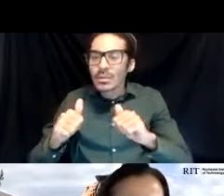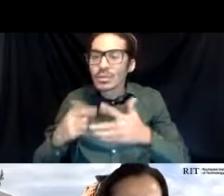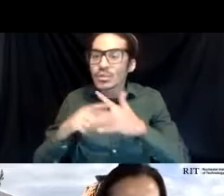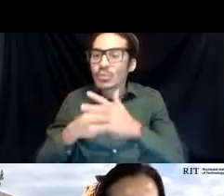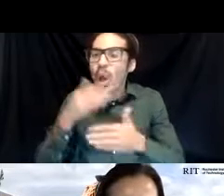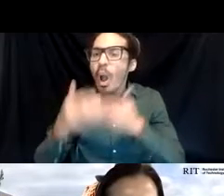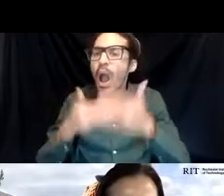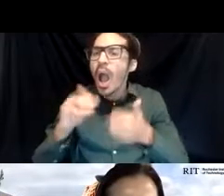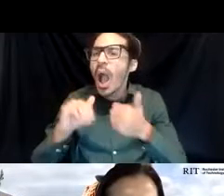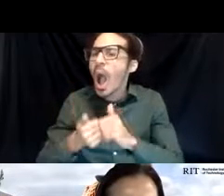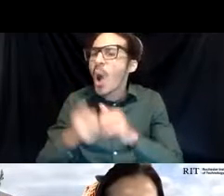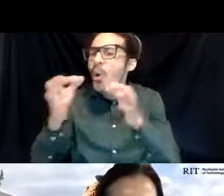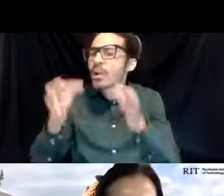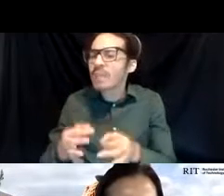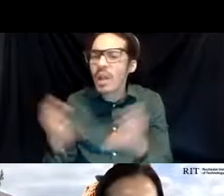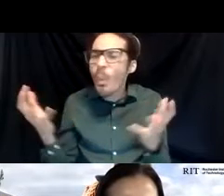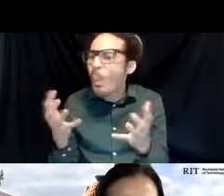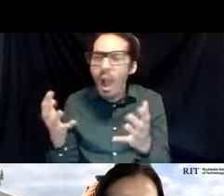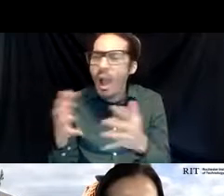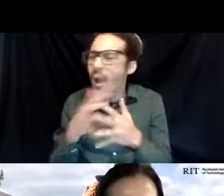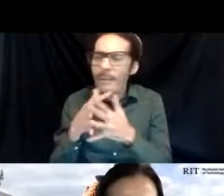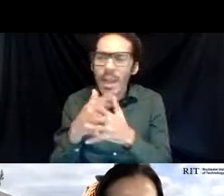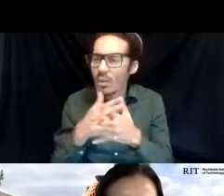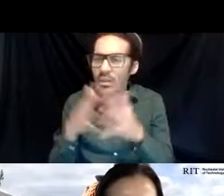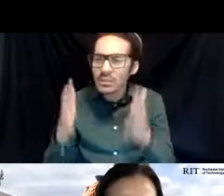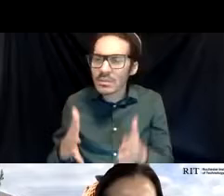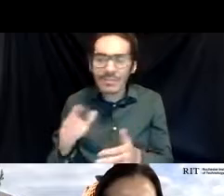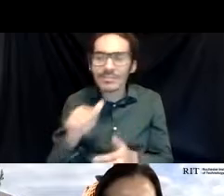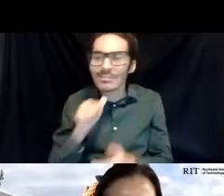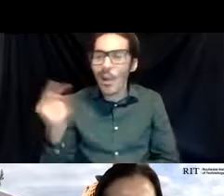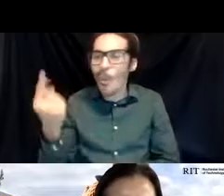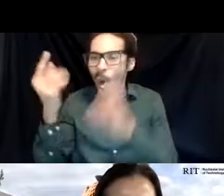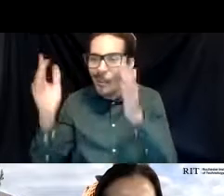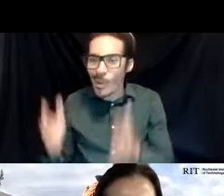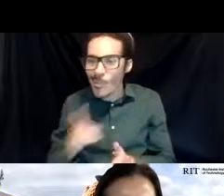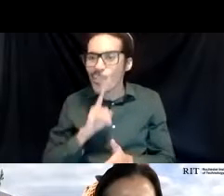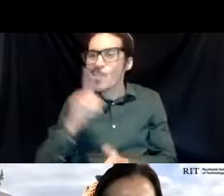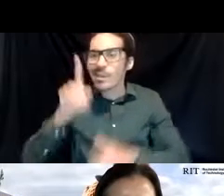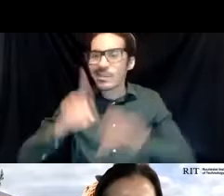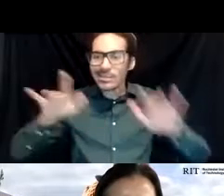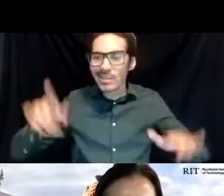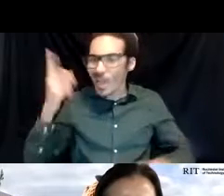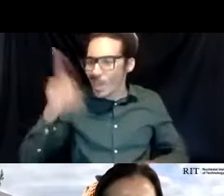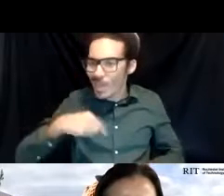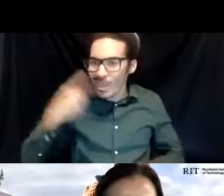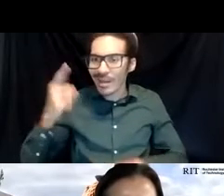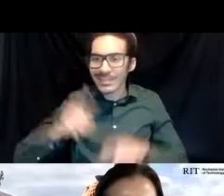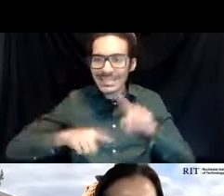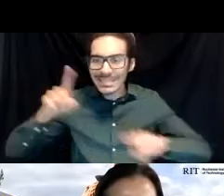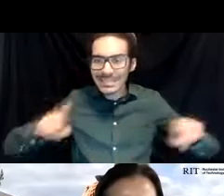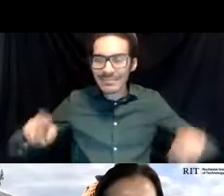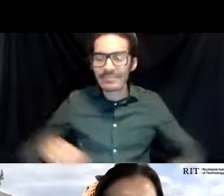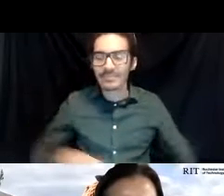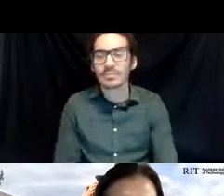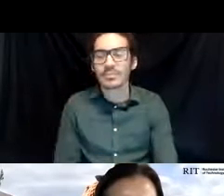I explain what America or Americans, I mean, Americans are not one people. It's a very, very, they look very different. So the